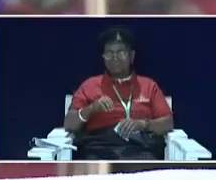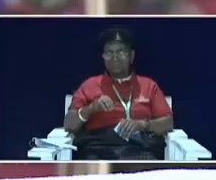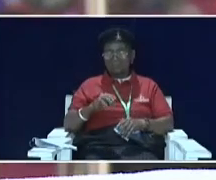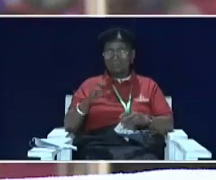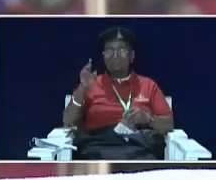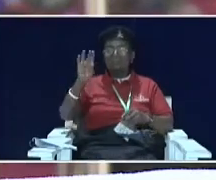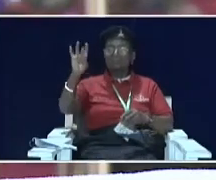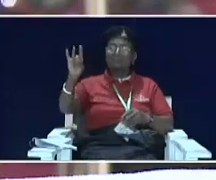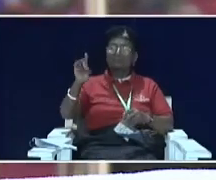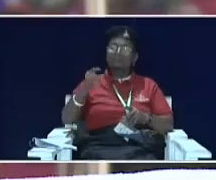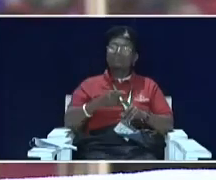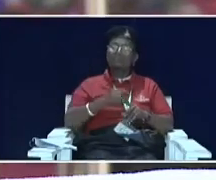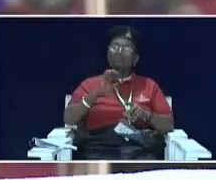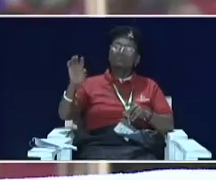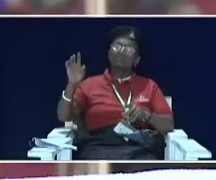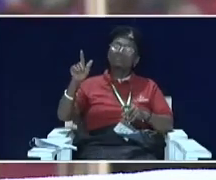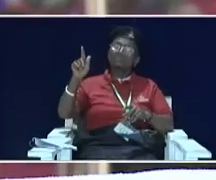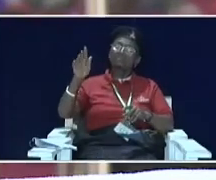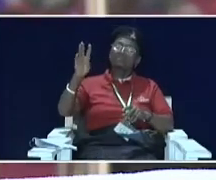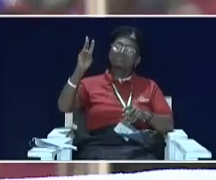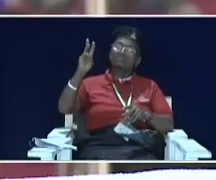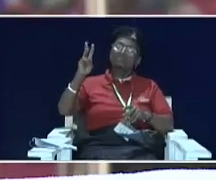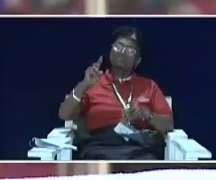8 from verse 26.